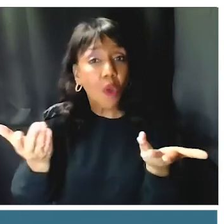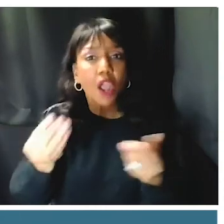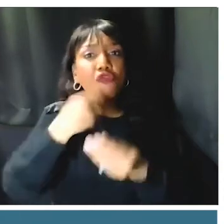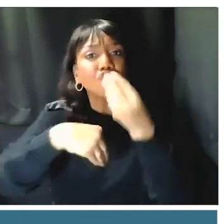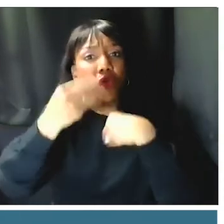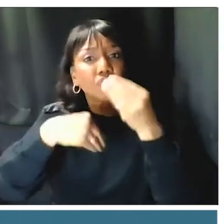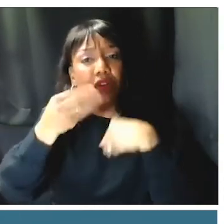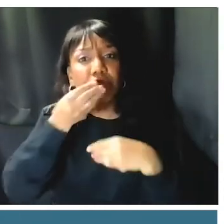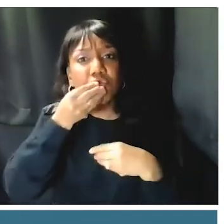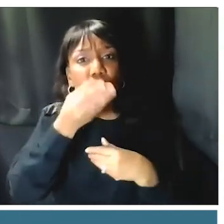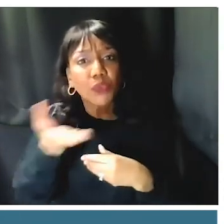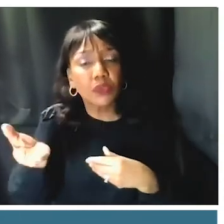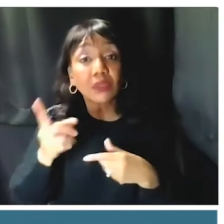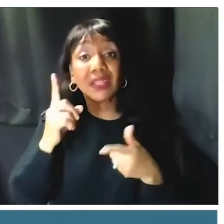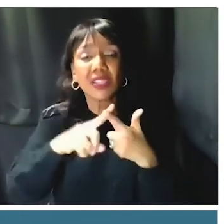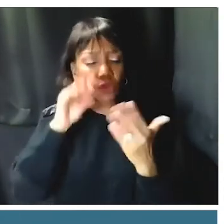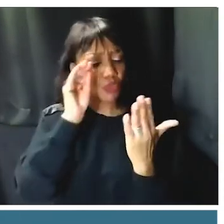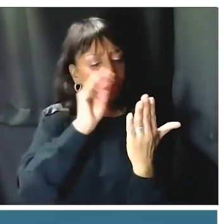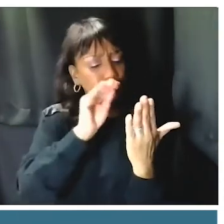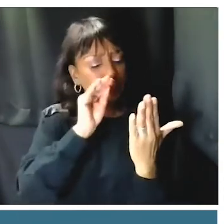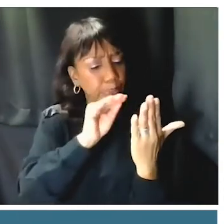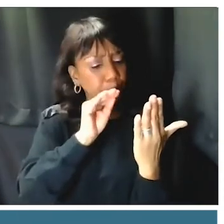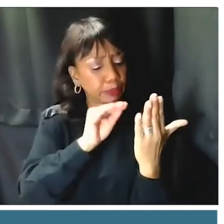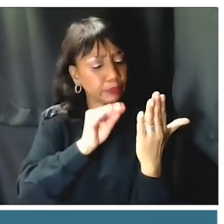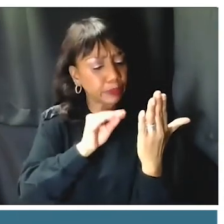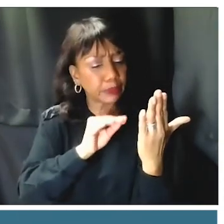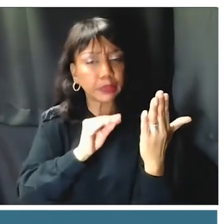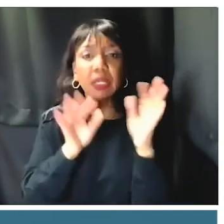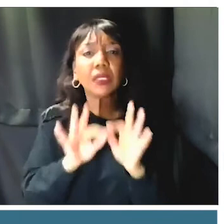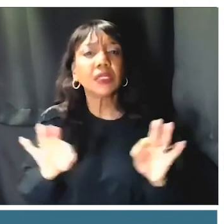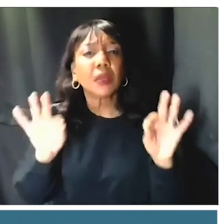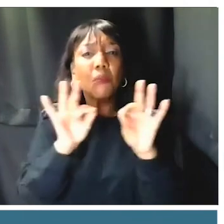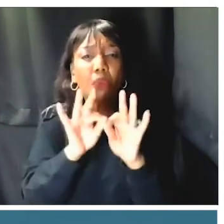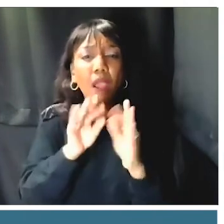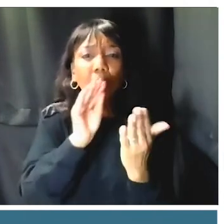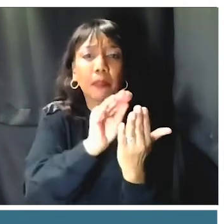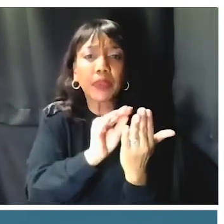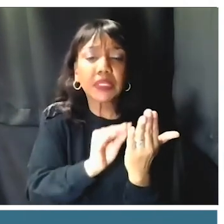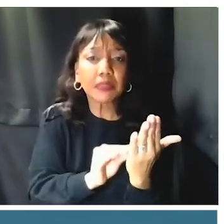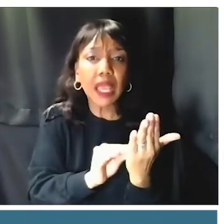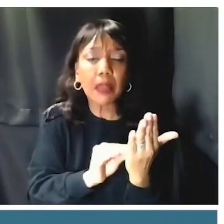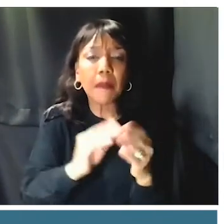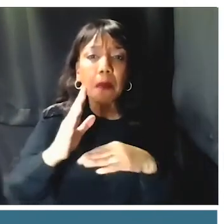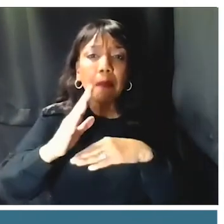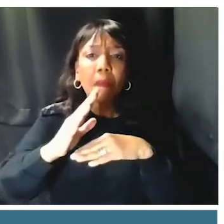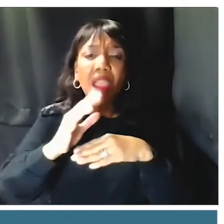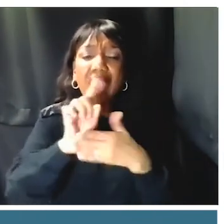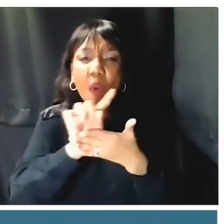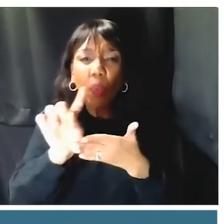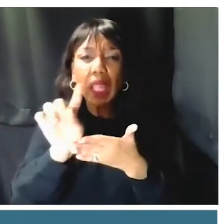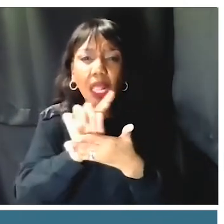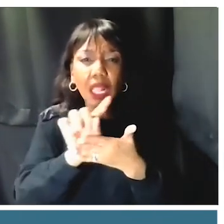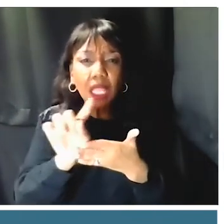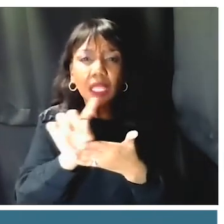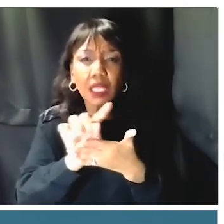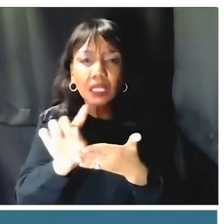is groceries. When tracking expenses, it is important to track them at a minimum on a